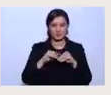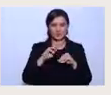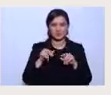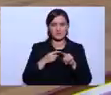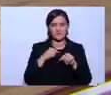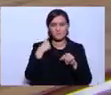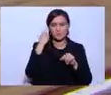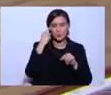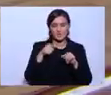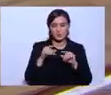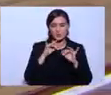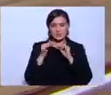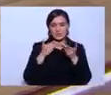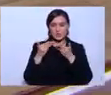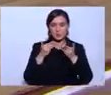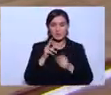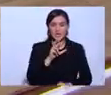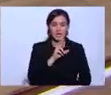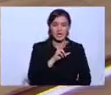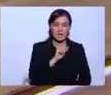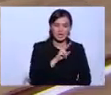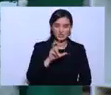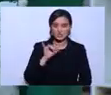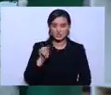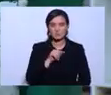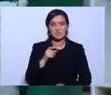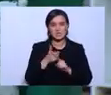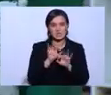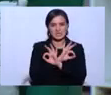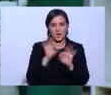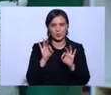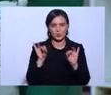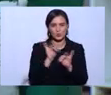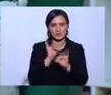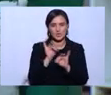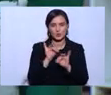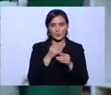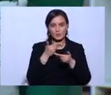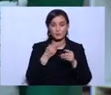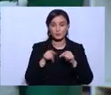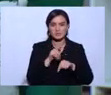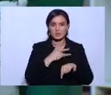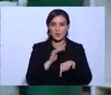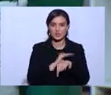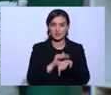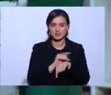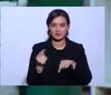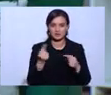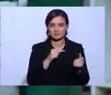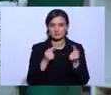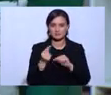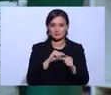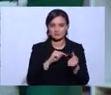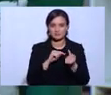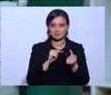relationship between Jim and Huck is the ideal relationship because of the loyalty that they show to one another. Both of them save each